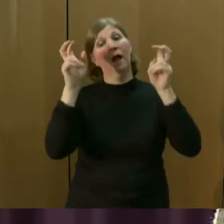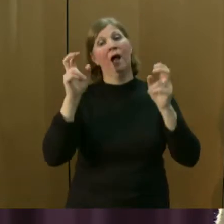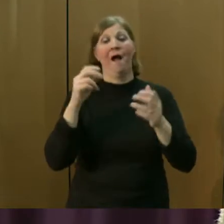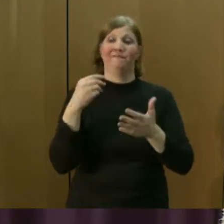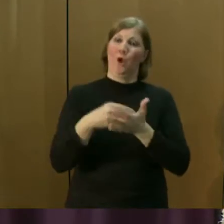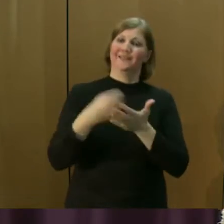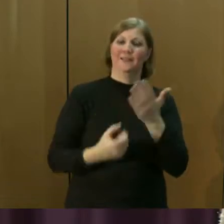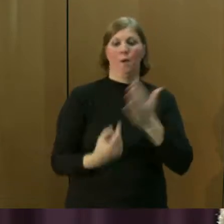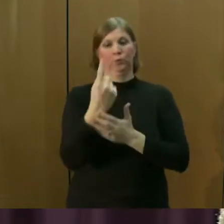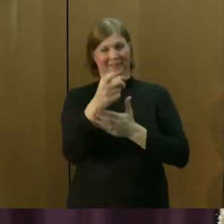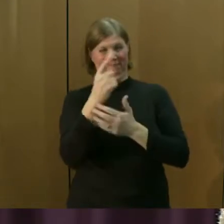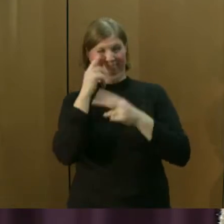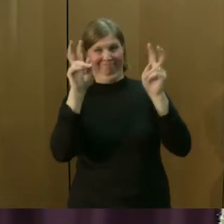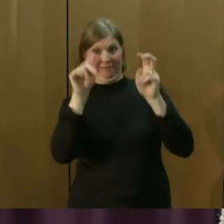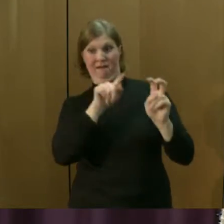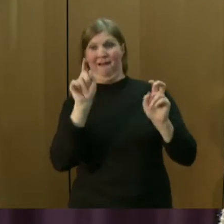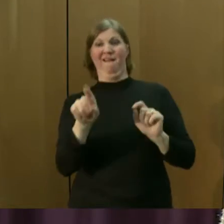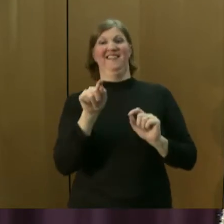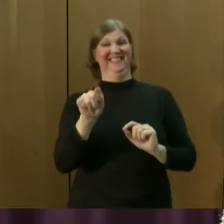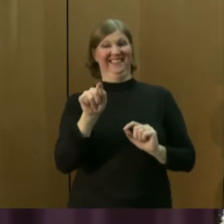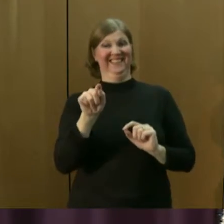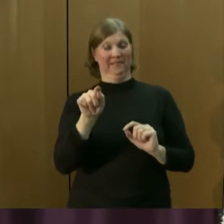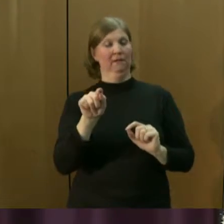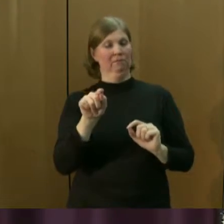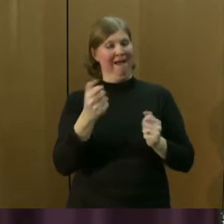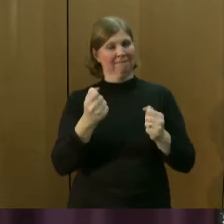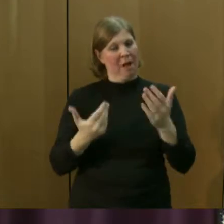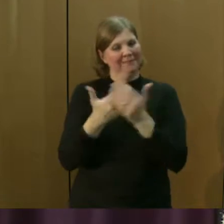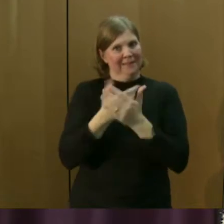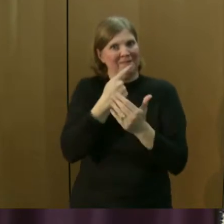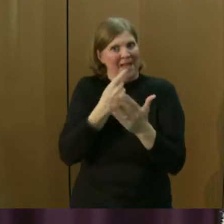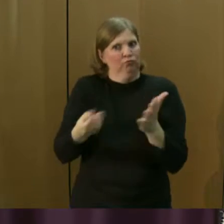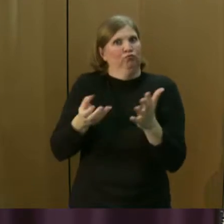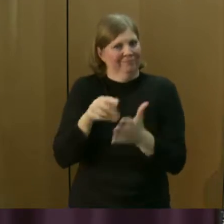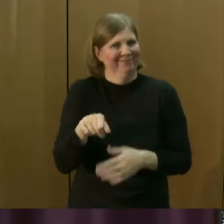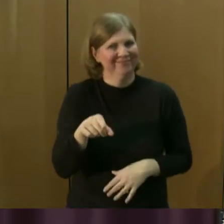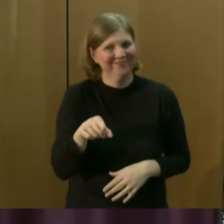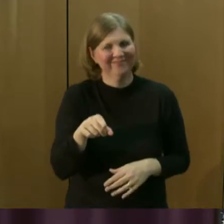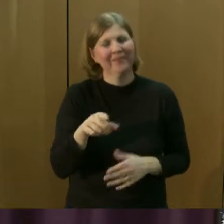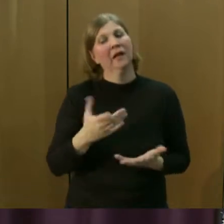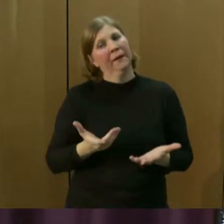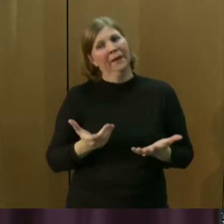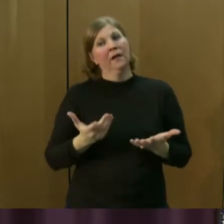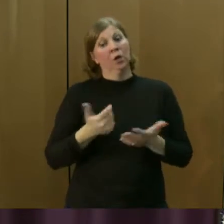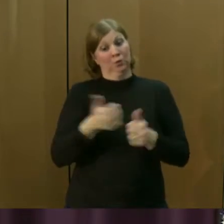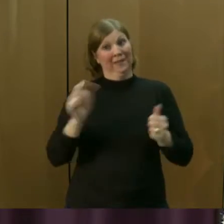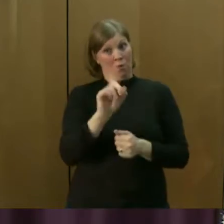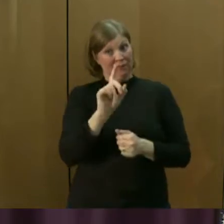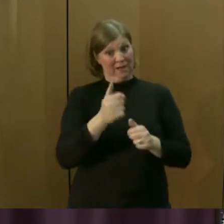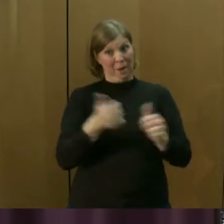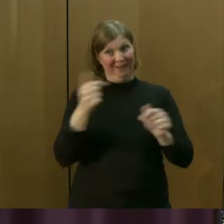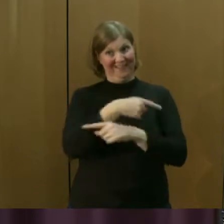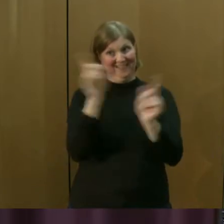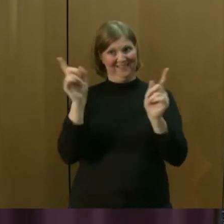available. More often than not, though, companies will be self-funding themselves